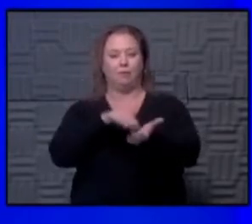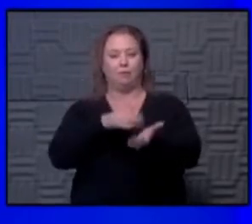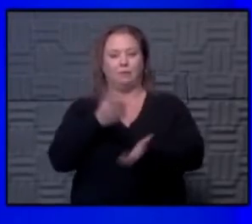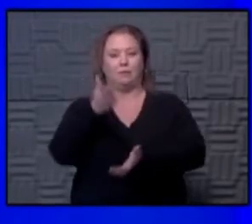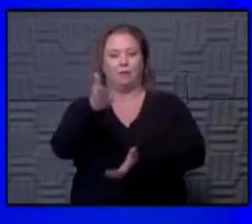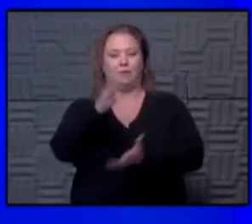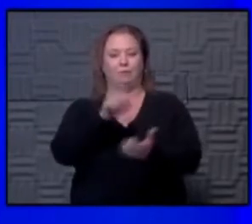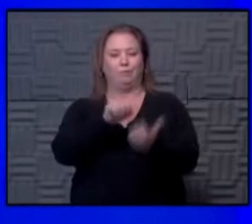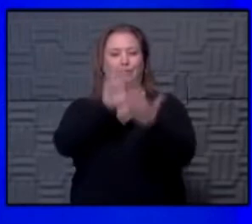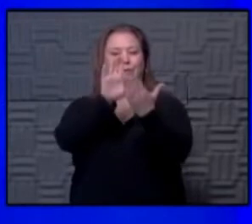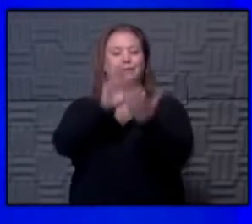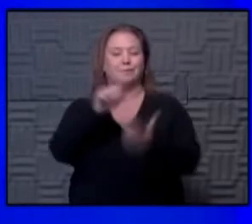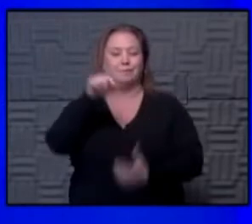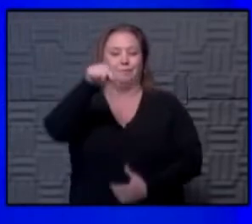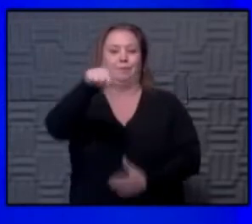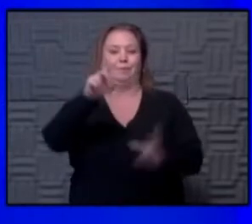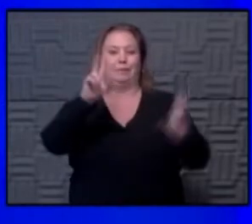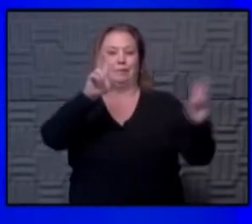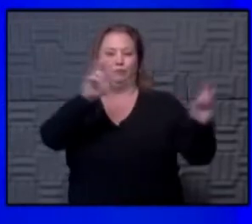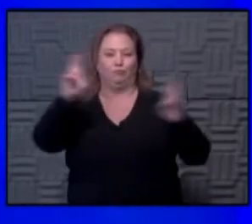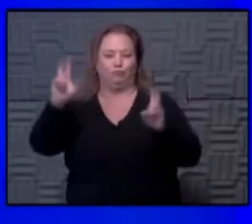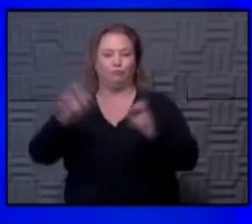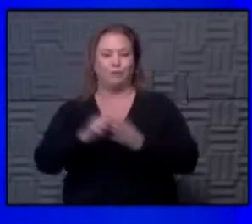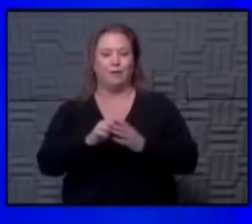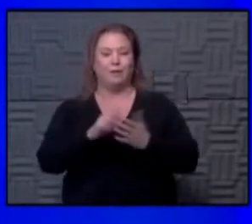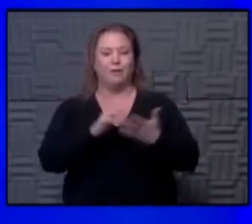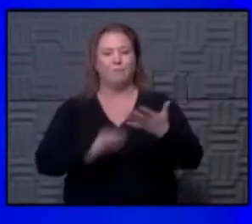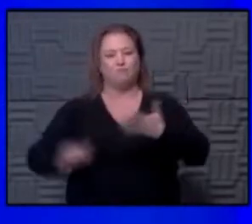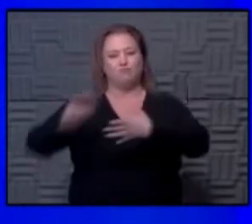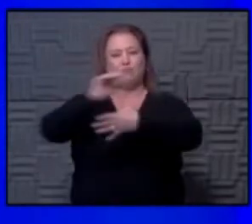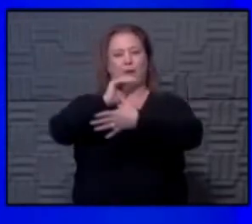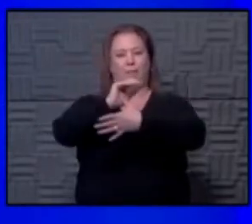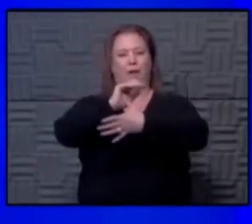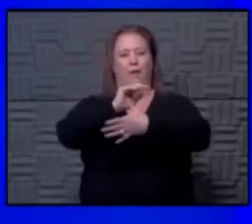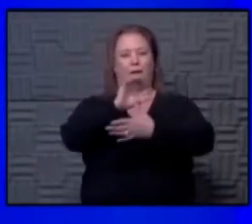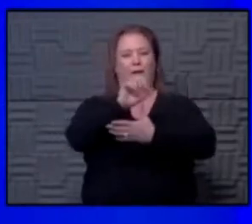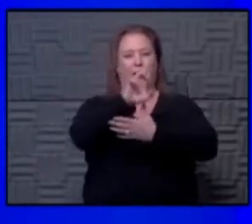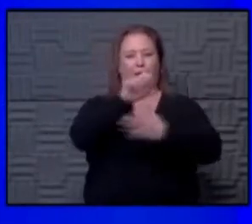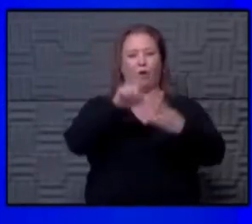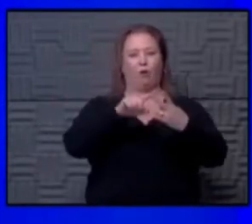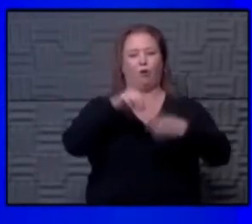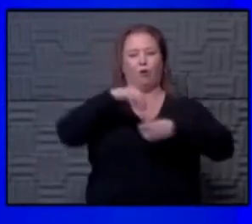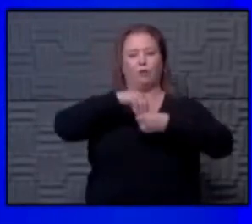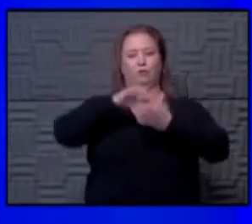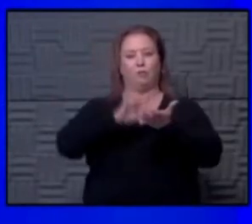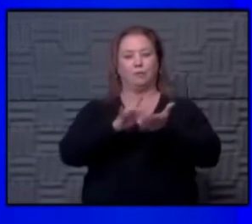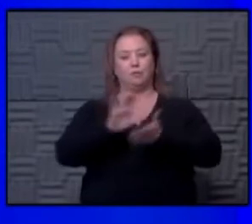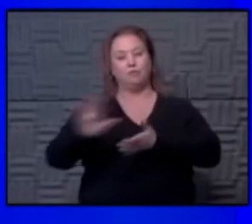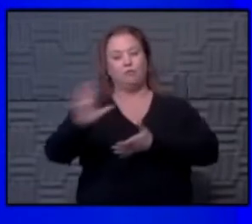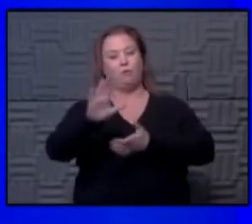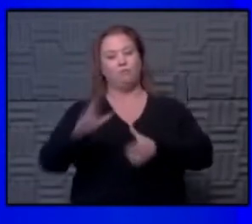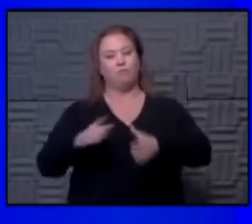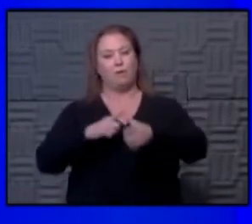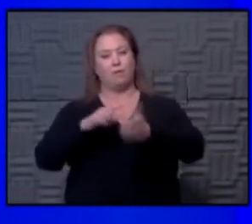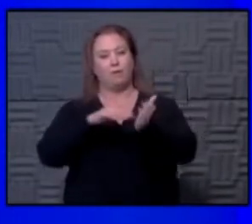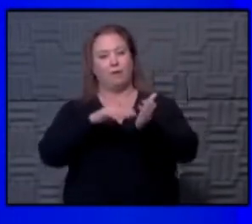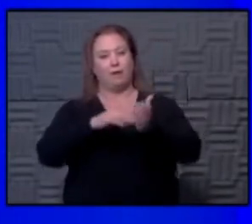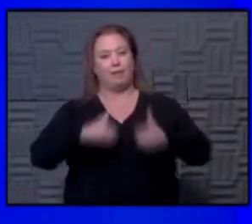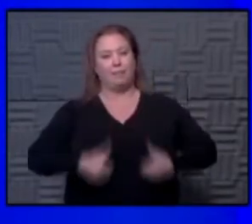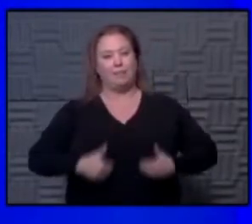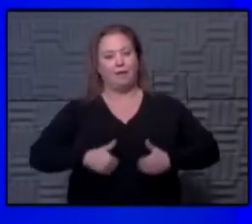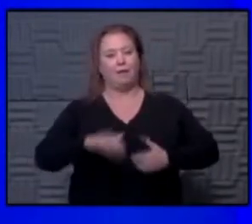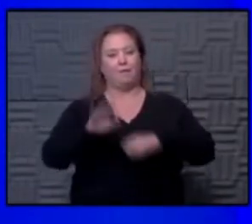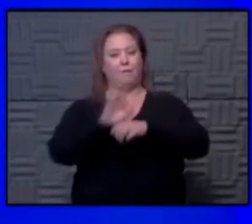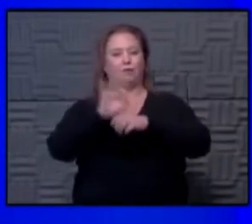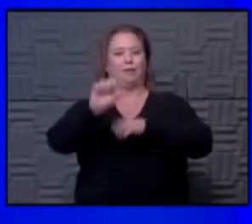some of those things. Most important, it's going to be primary care or internal medicine, your primary doctor. Lung function is